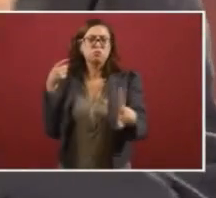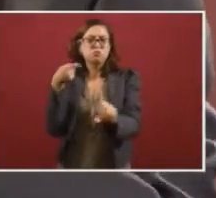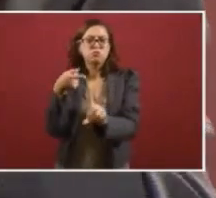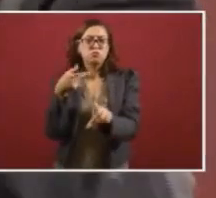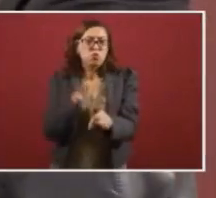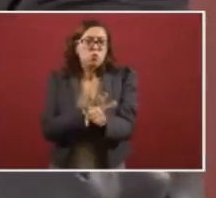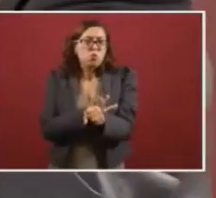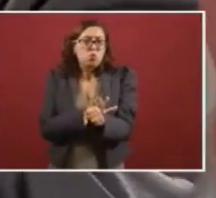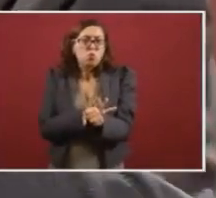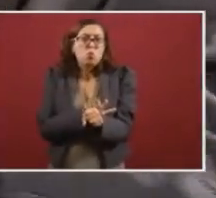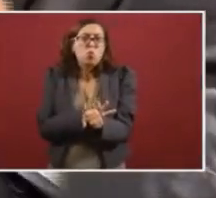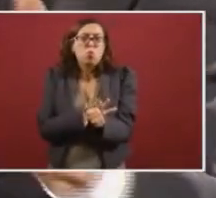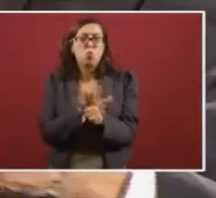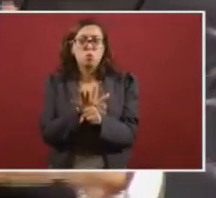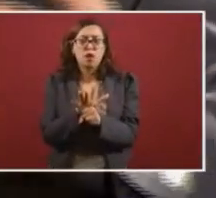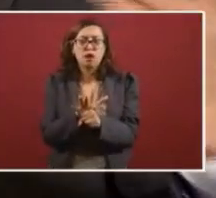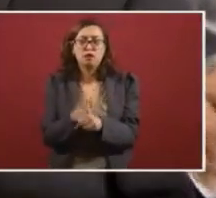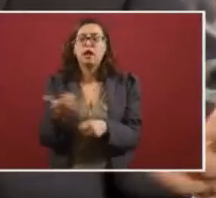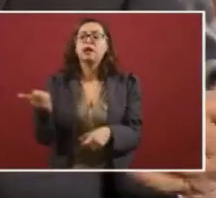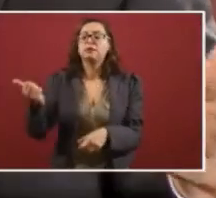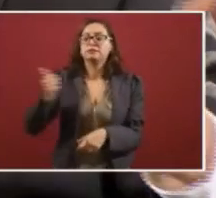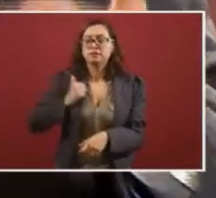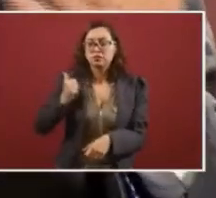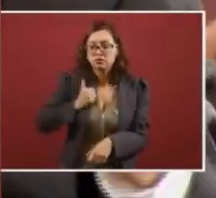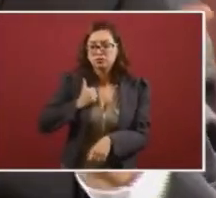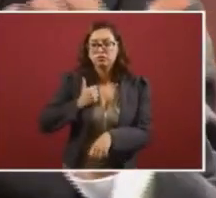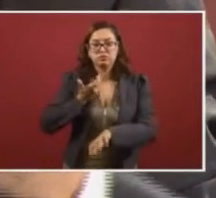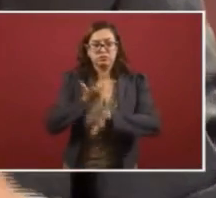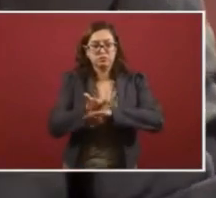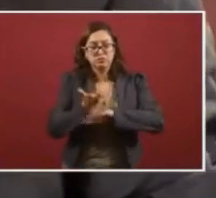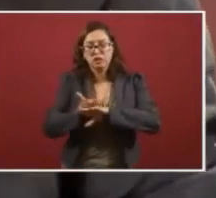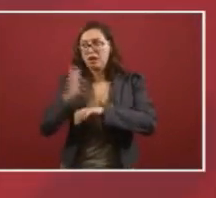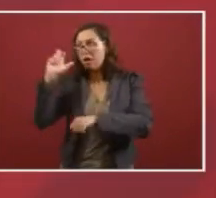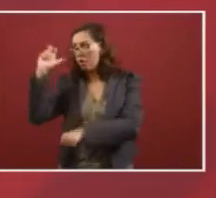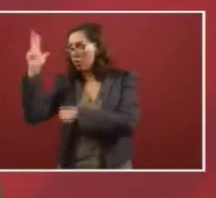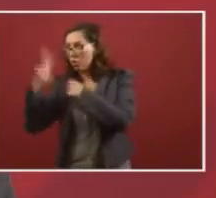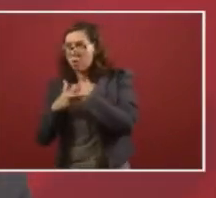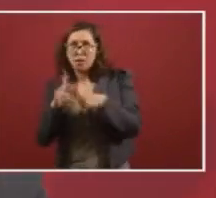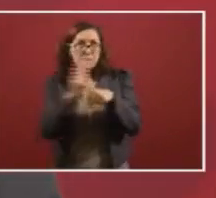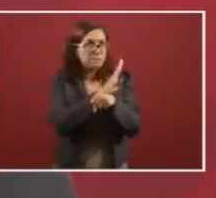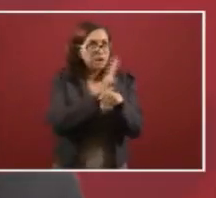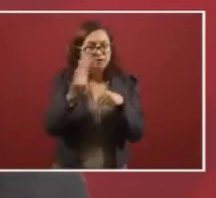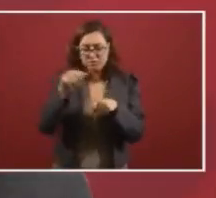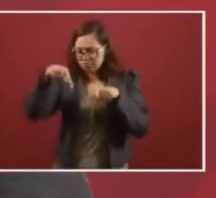What we are looking for is benefits from Canada and